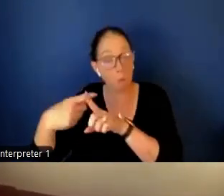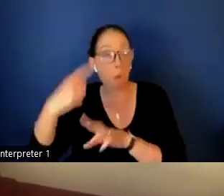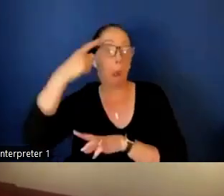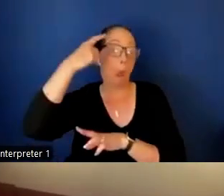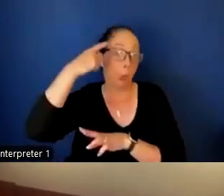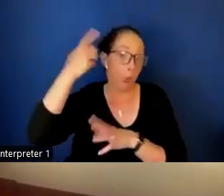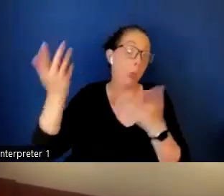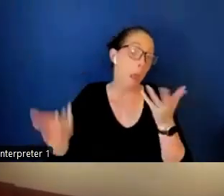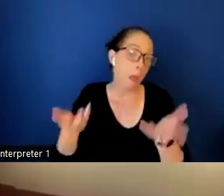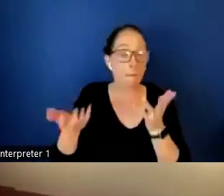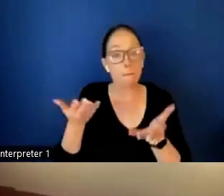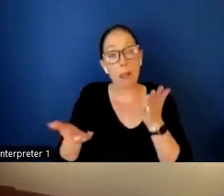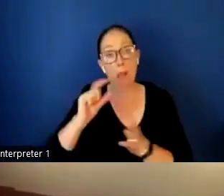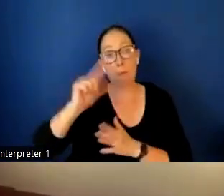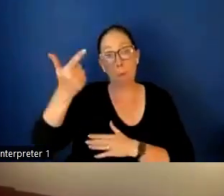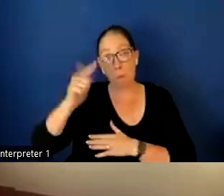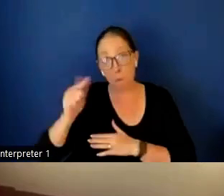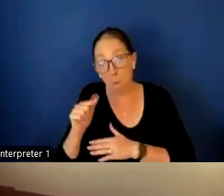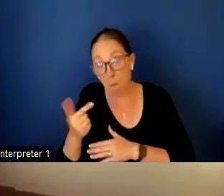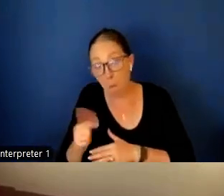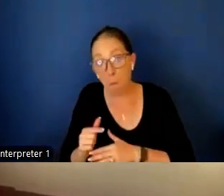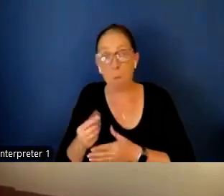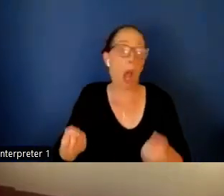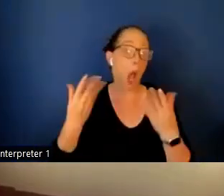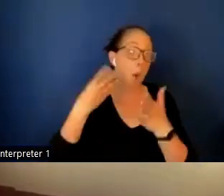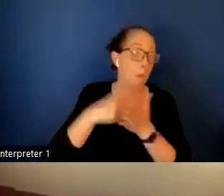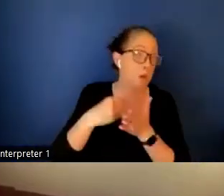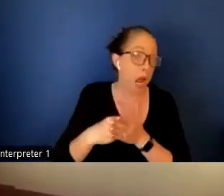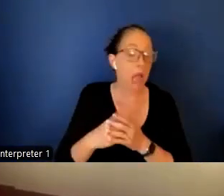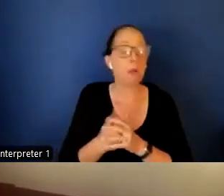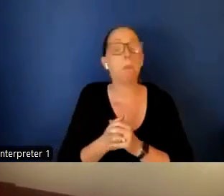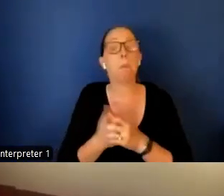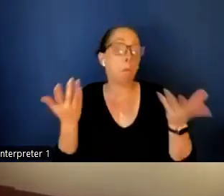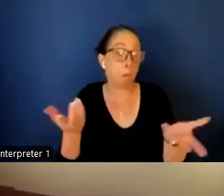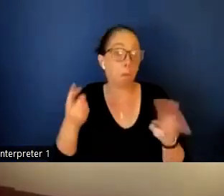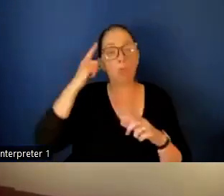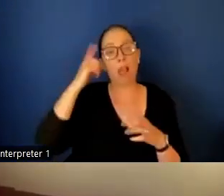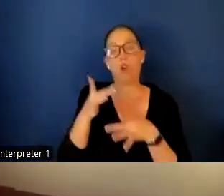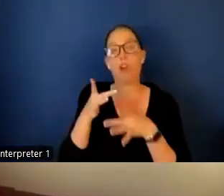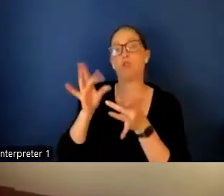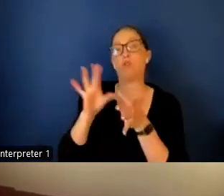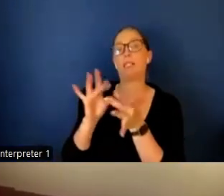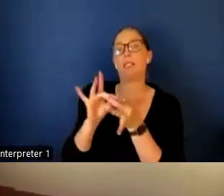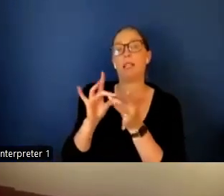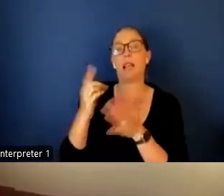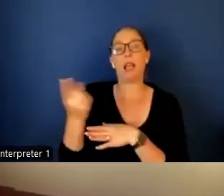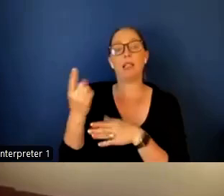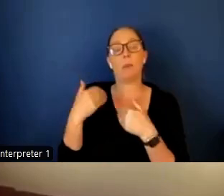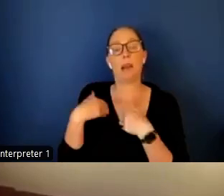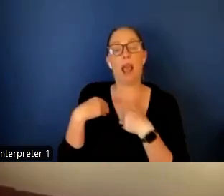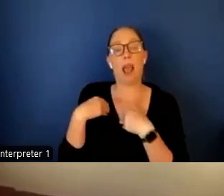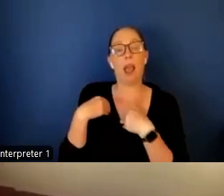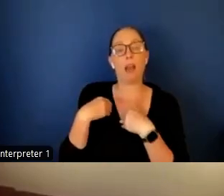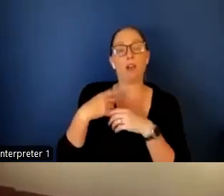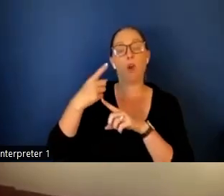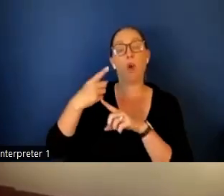and when and how it gets dispersed. And then I thought an interesting comment was somebody had their rent paid for a month for them, and